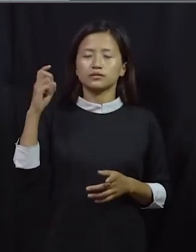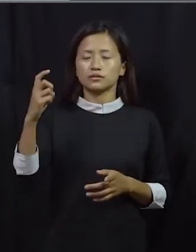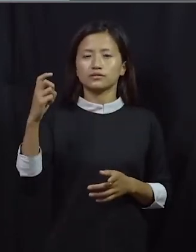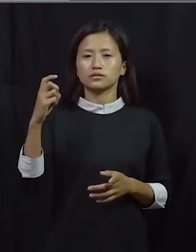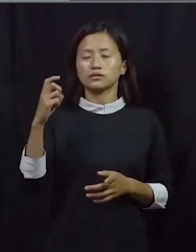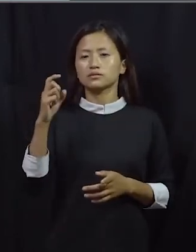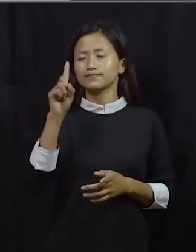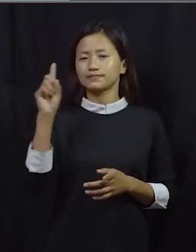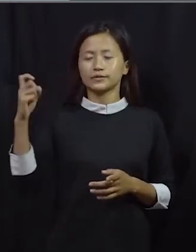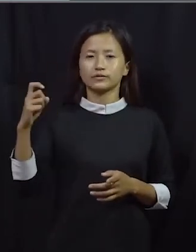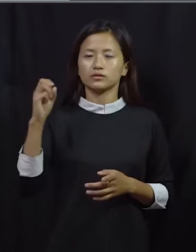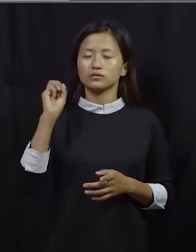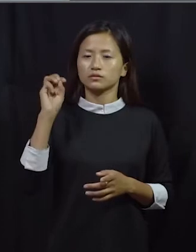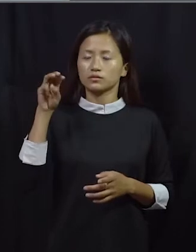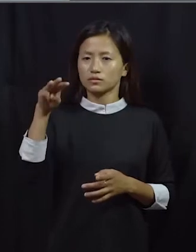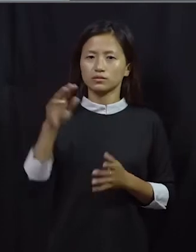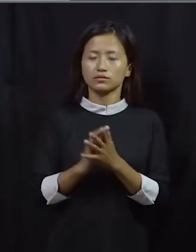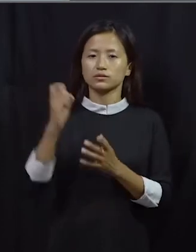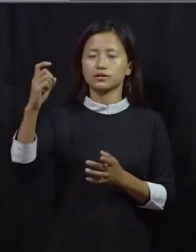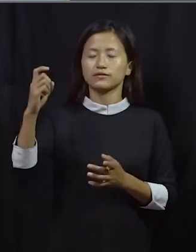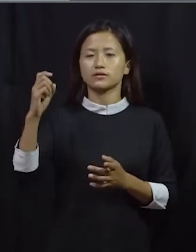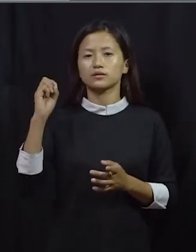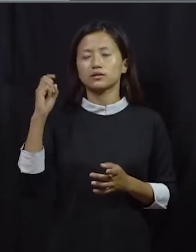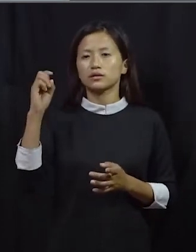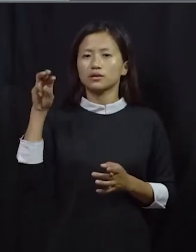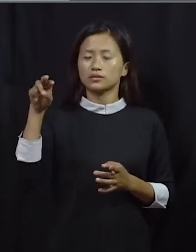17,700 for X and